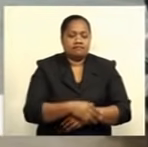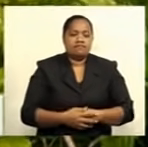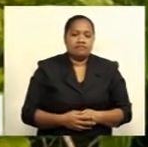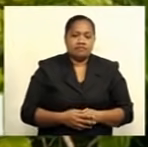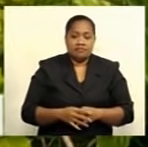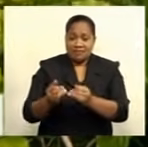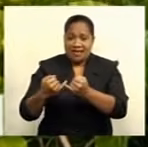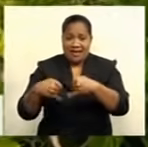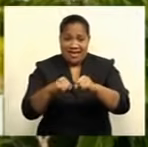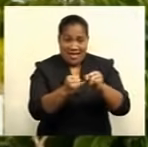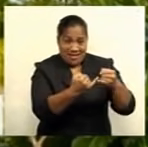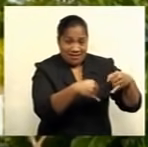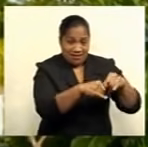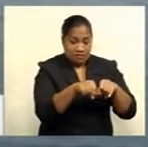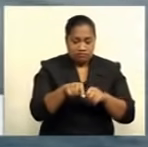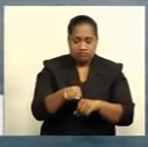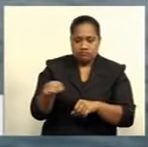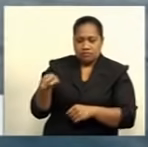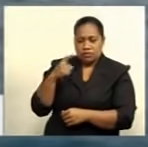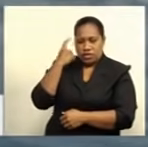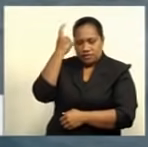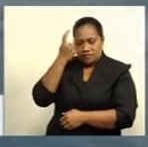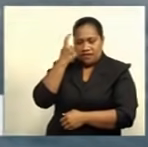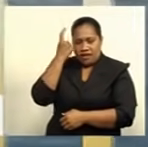Maritime islands remain a concern.